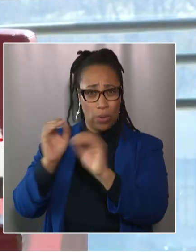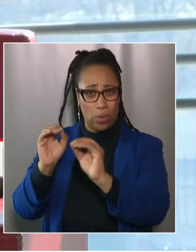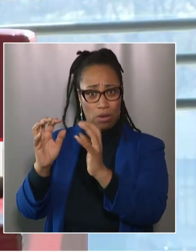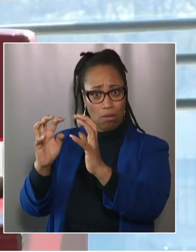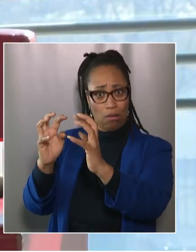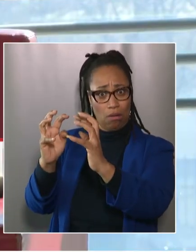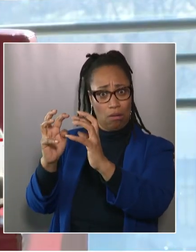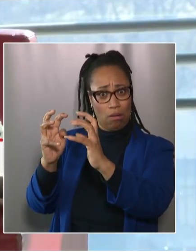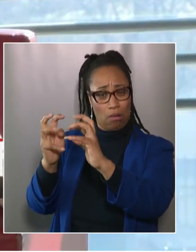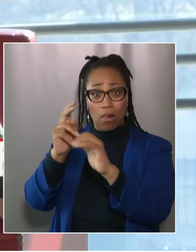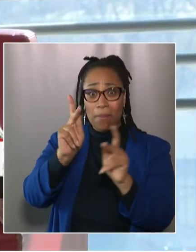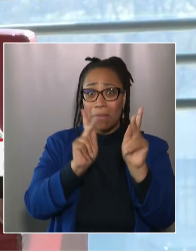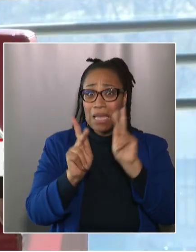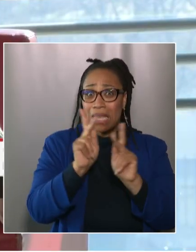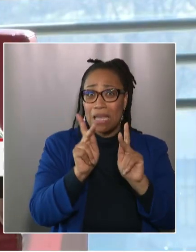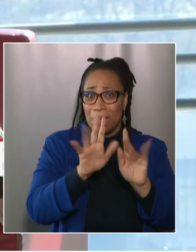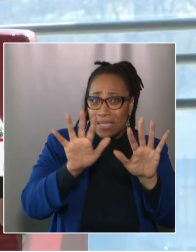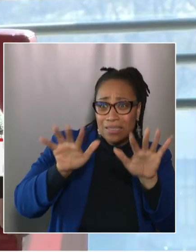believed